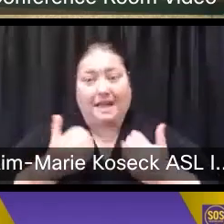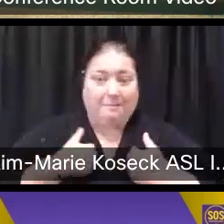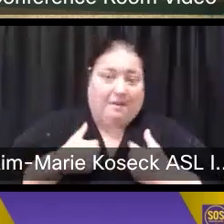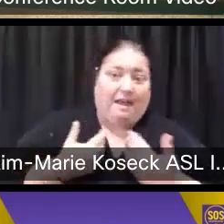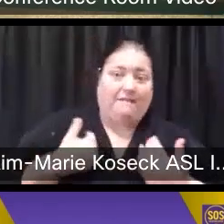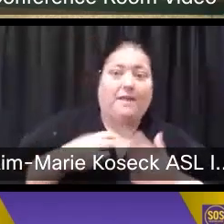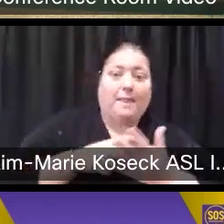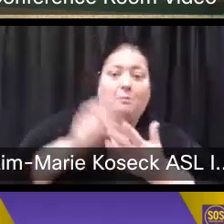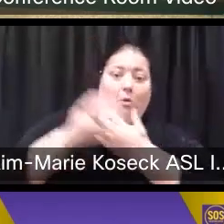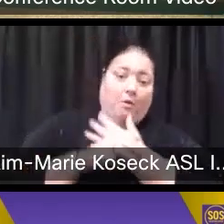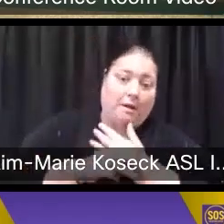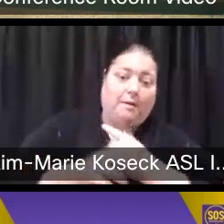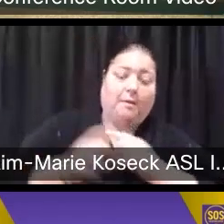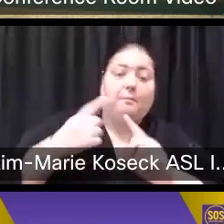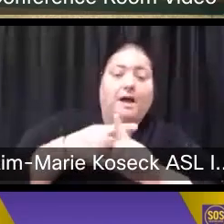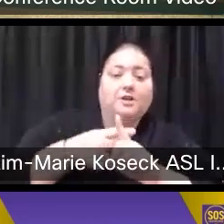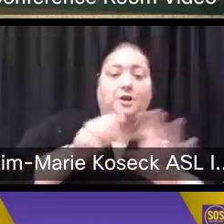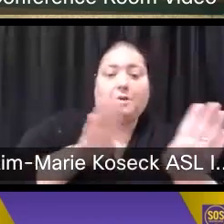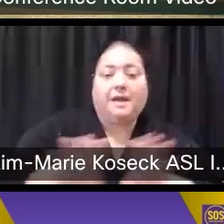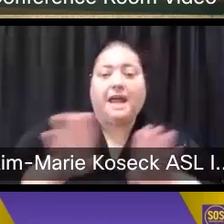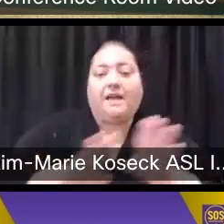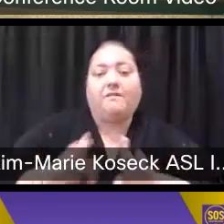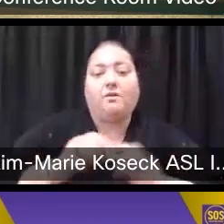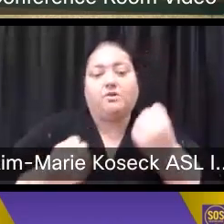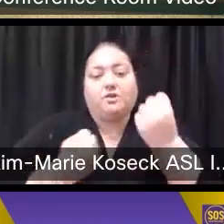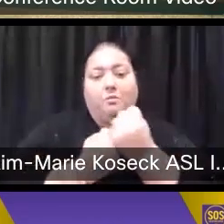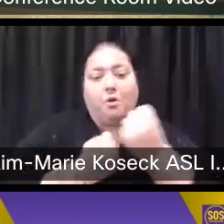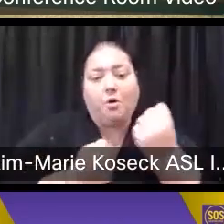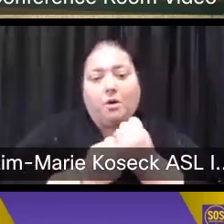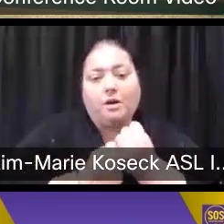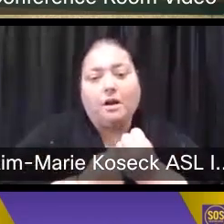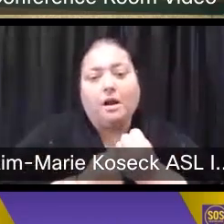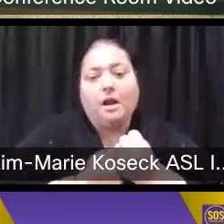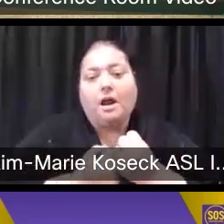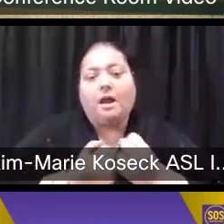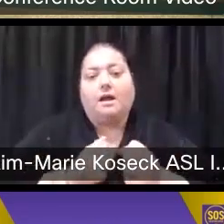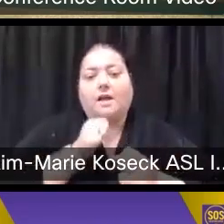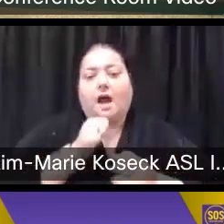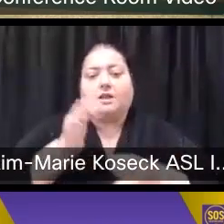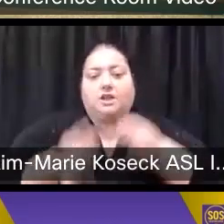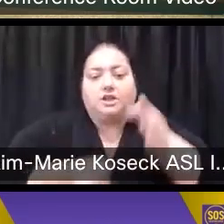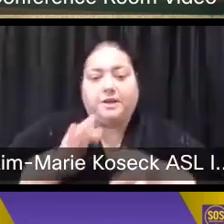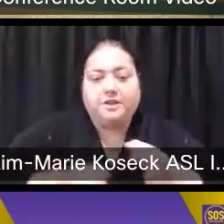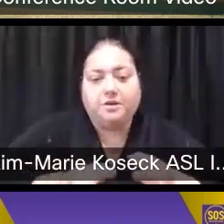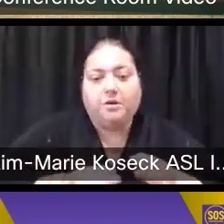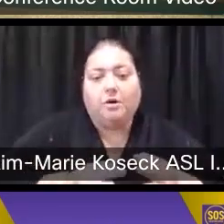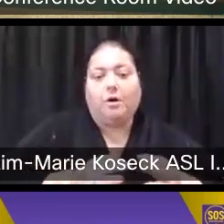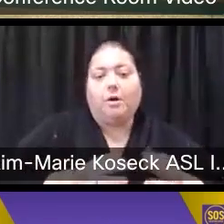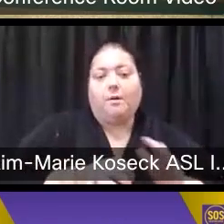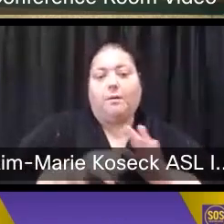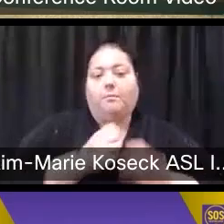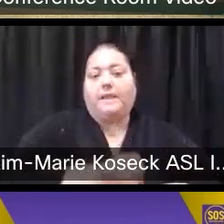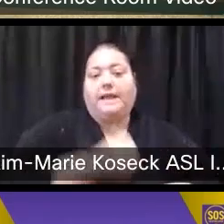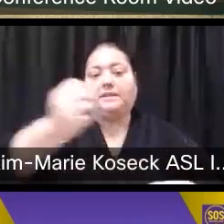program. Positive behavioral support, non-judgmental planning, engagement, addressing immediate needs,